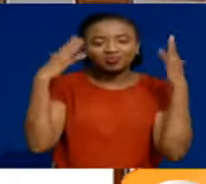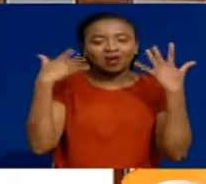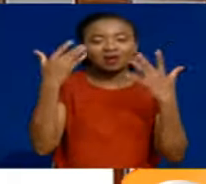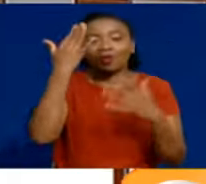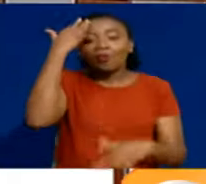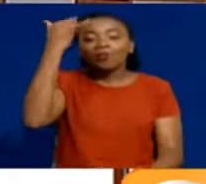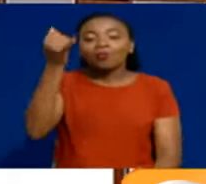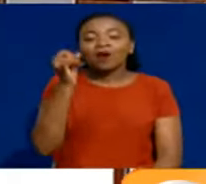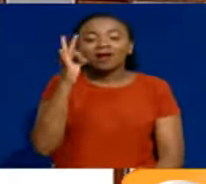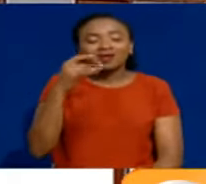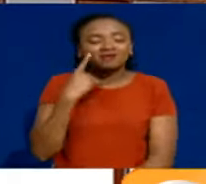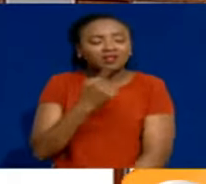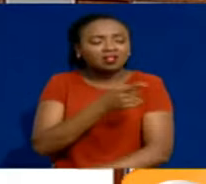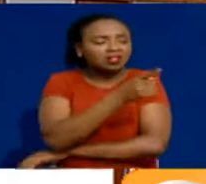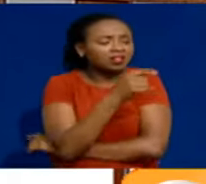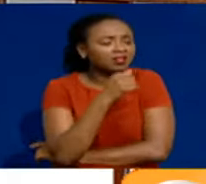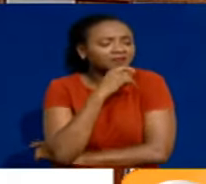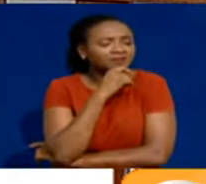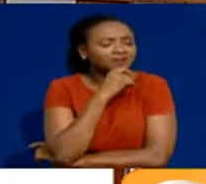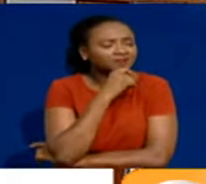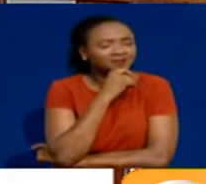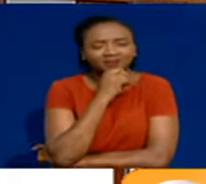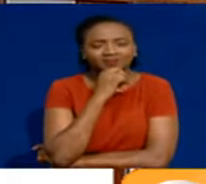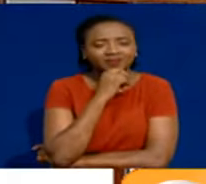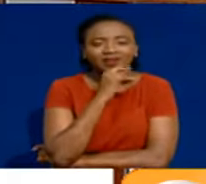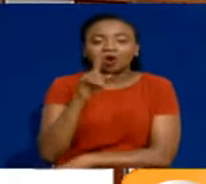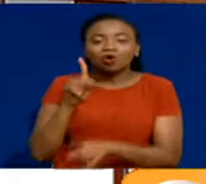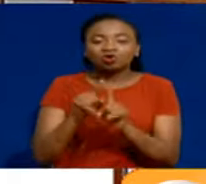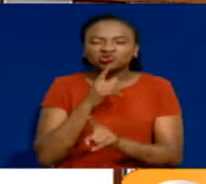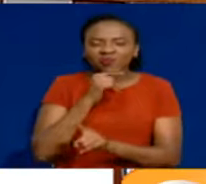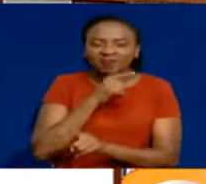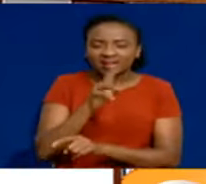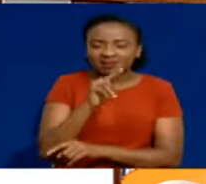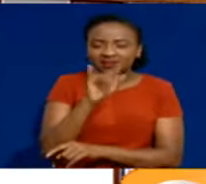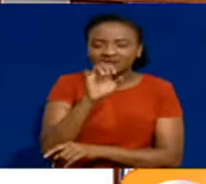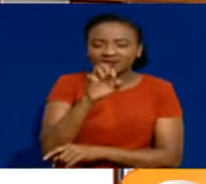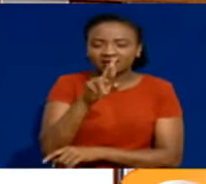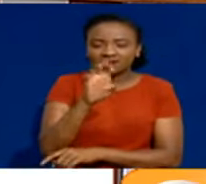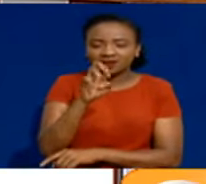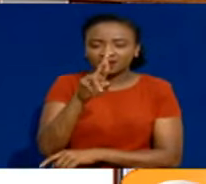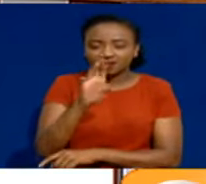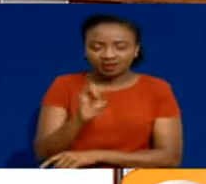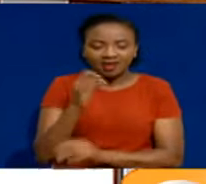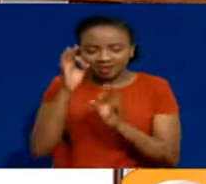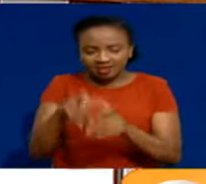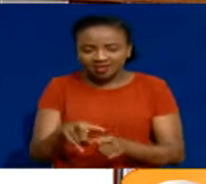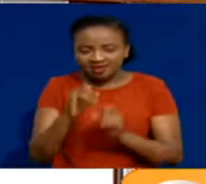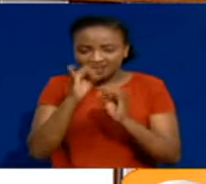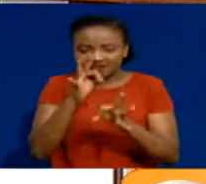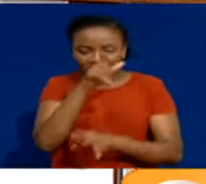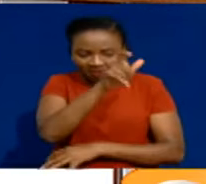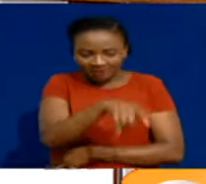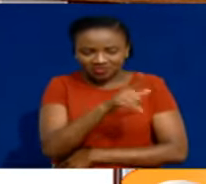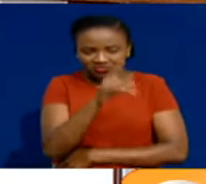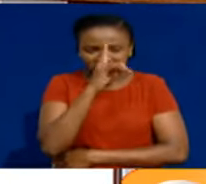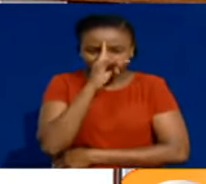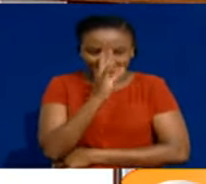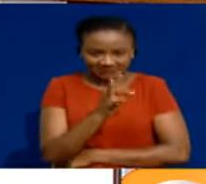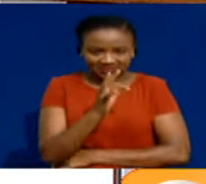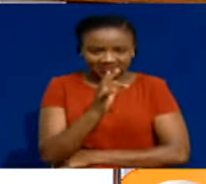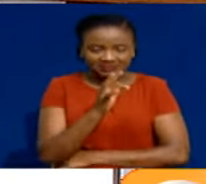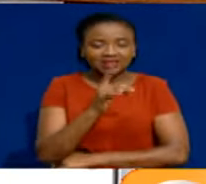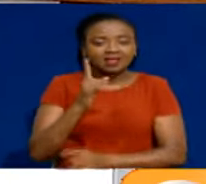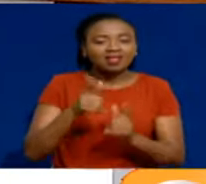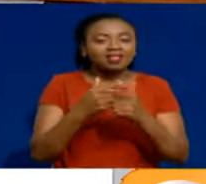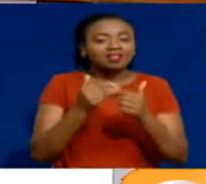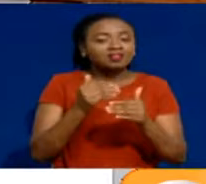Because if you see somebody is looking for a position, and Mwalimu Nyerere said, if you see somebody is serious, because immediately after elections, this